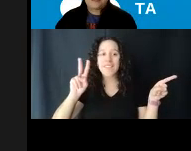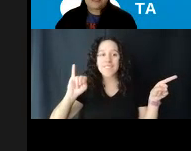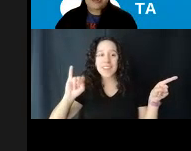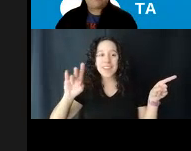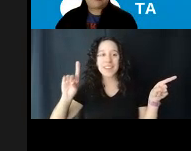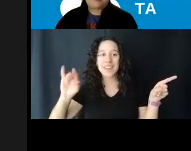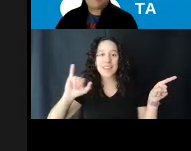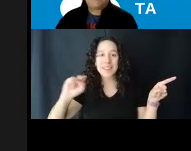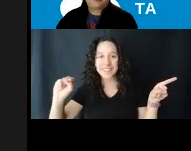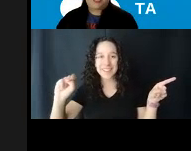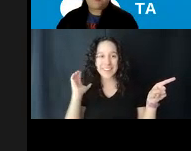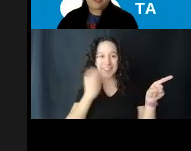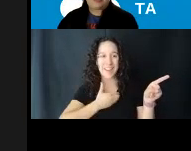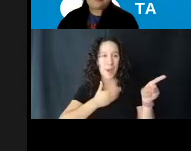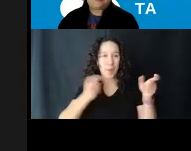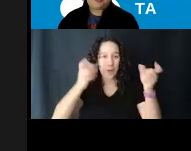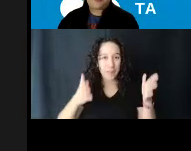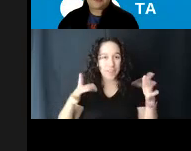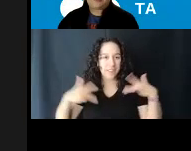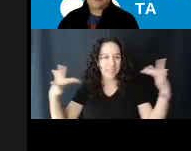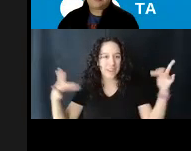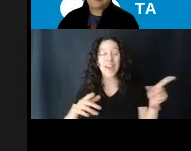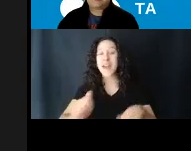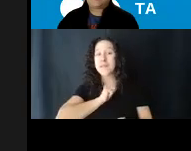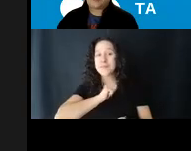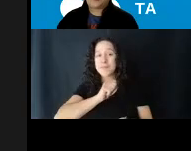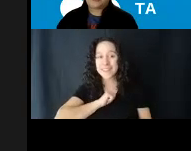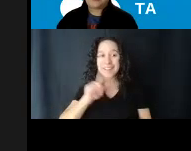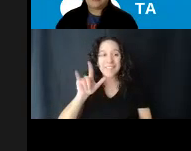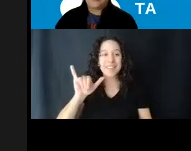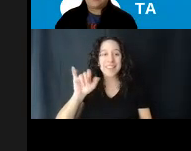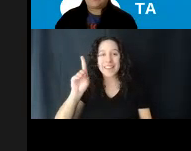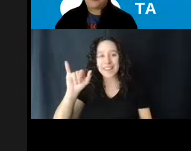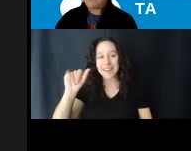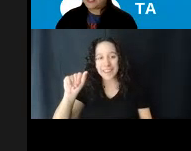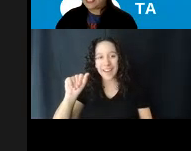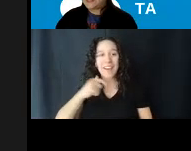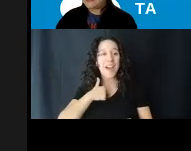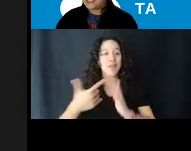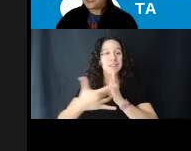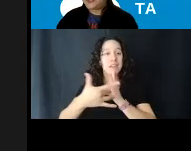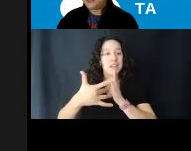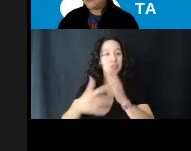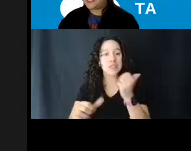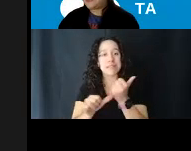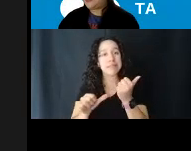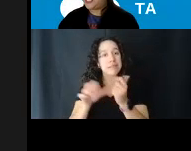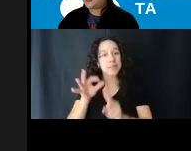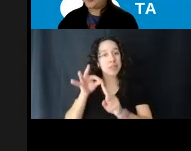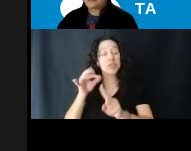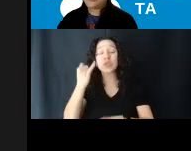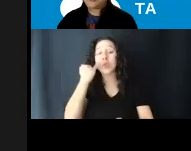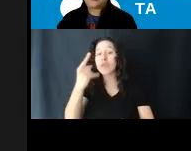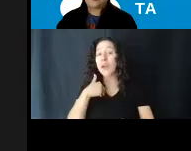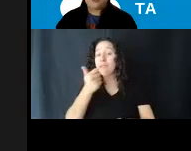coordinator, and myself, Lydia Marquez, Senior Technical Assistant Specialist. So if you have any needs today during this learning exchange